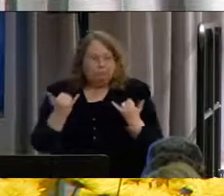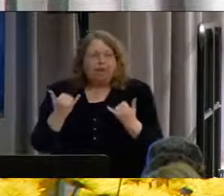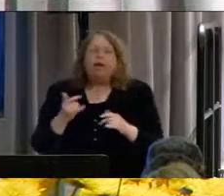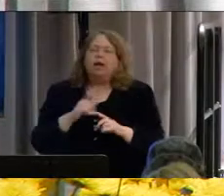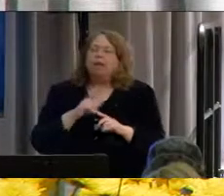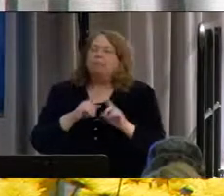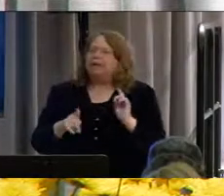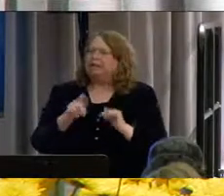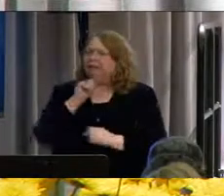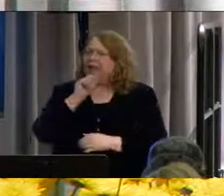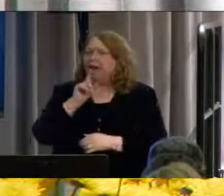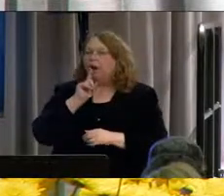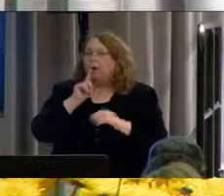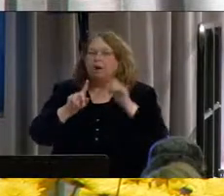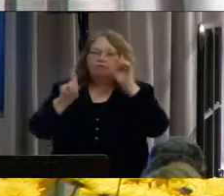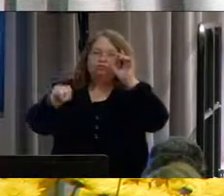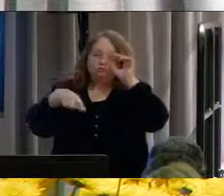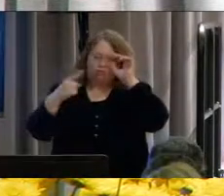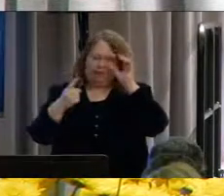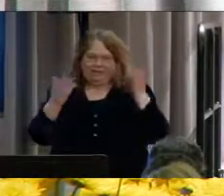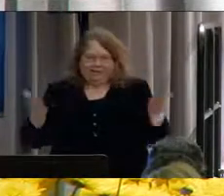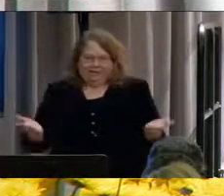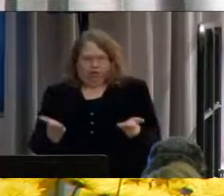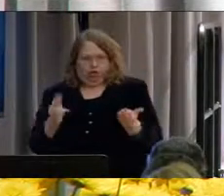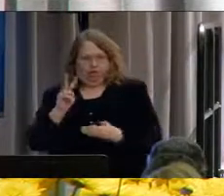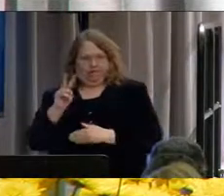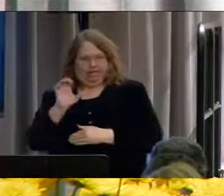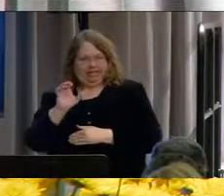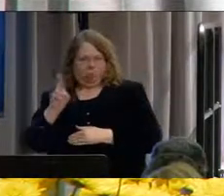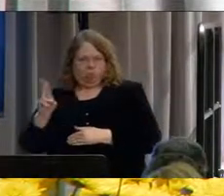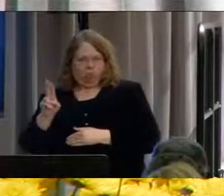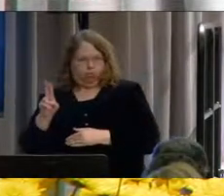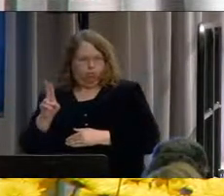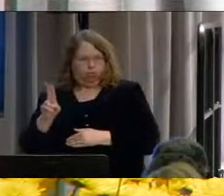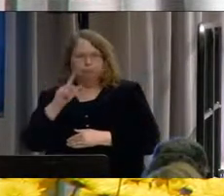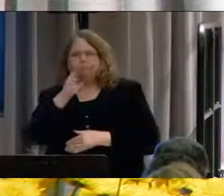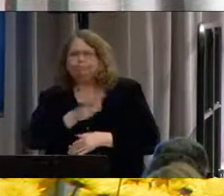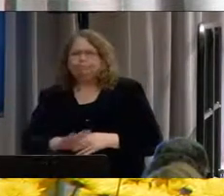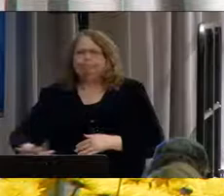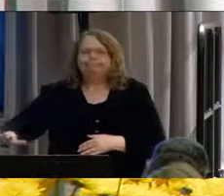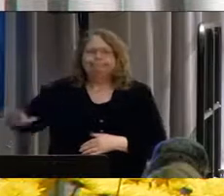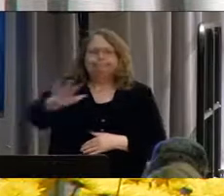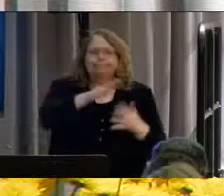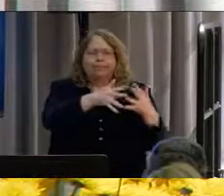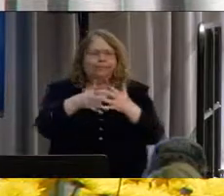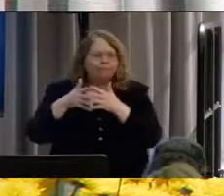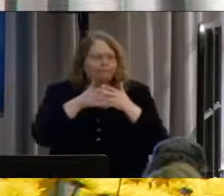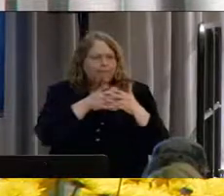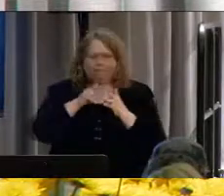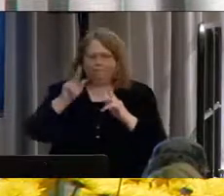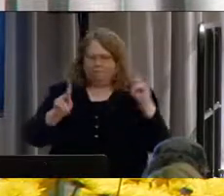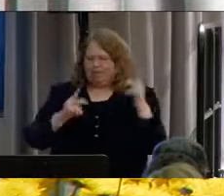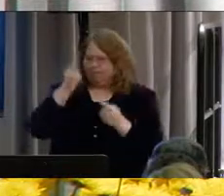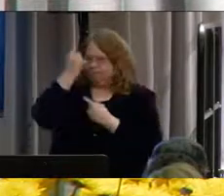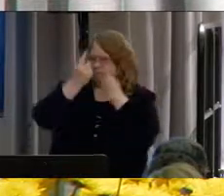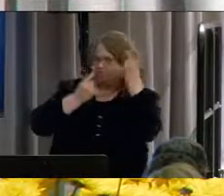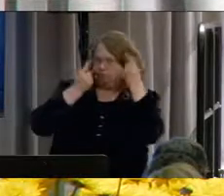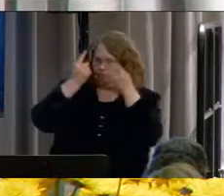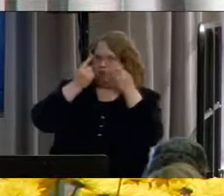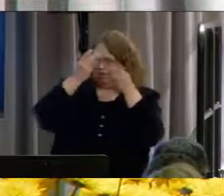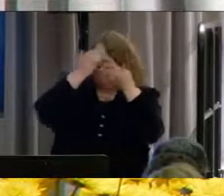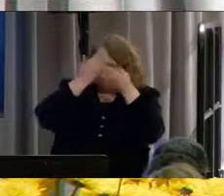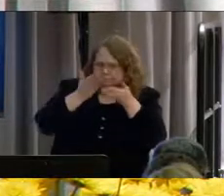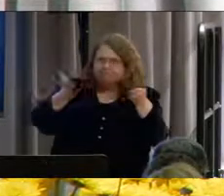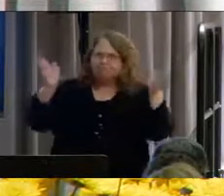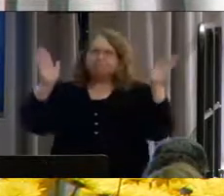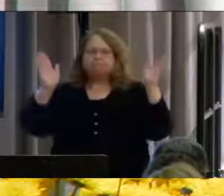really isn't just a VCU question. Around the nation, people are thinking quite broadly